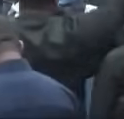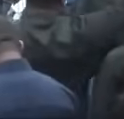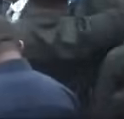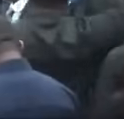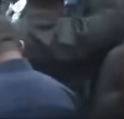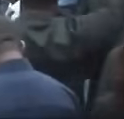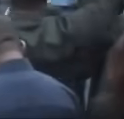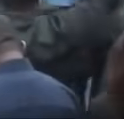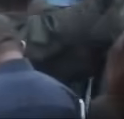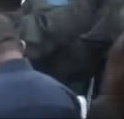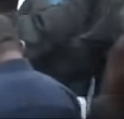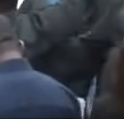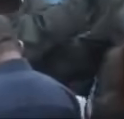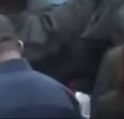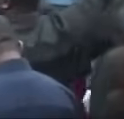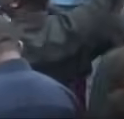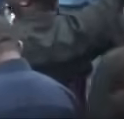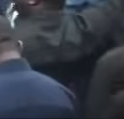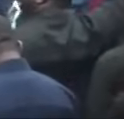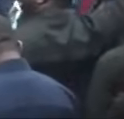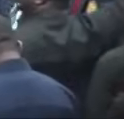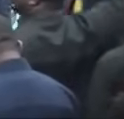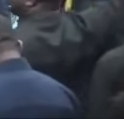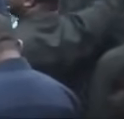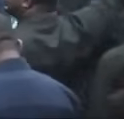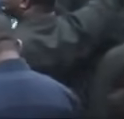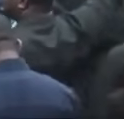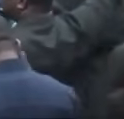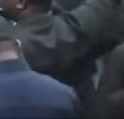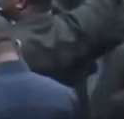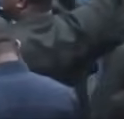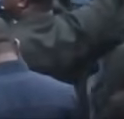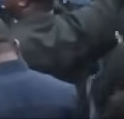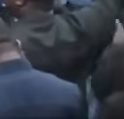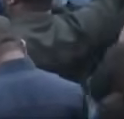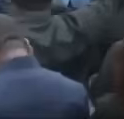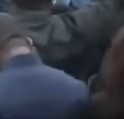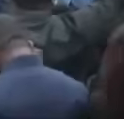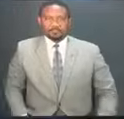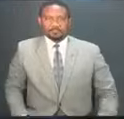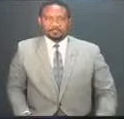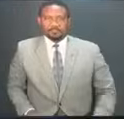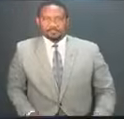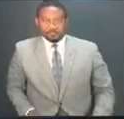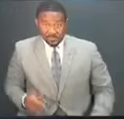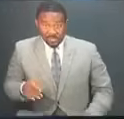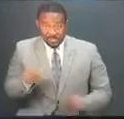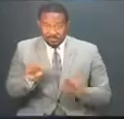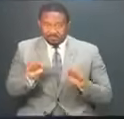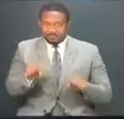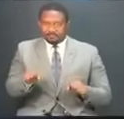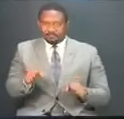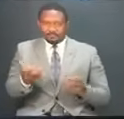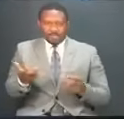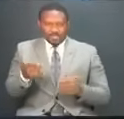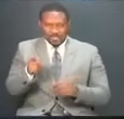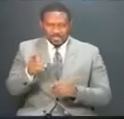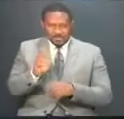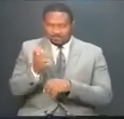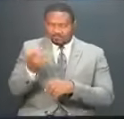Mr. Speaker, you can put the question on item number 19. It has been moved and seconded. a clear abuse of majority power in this.